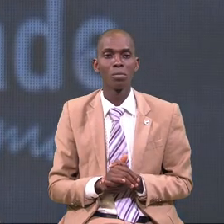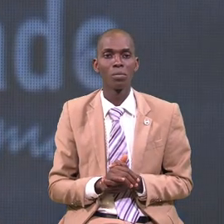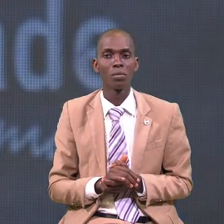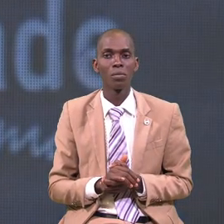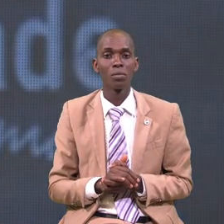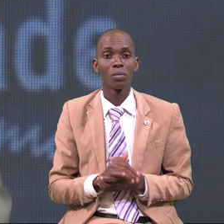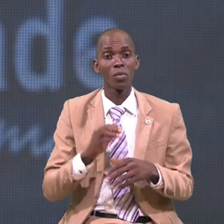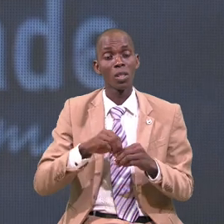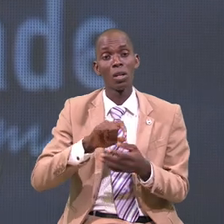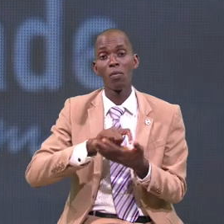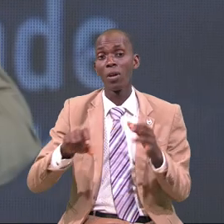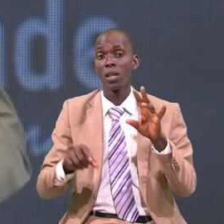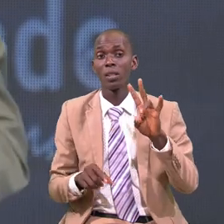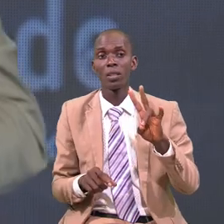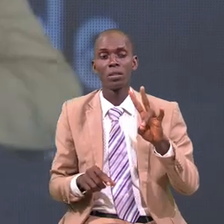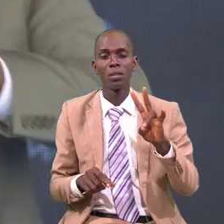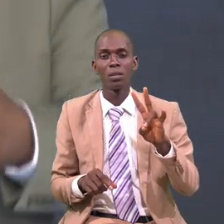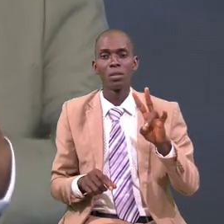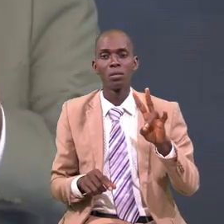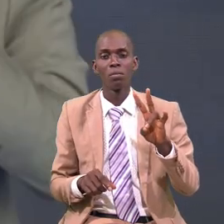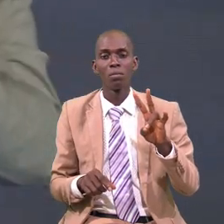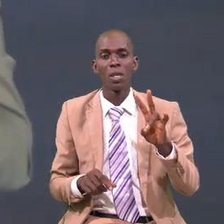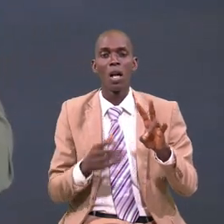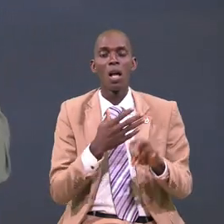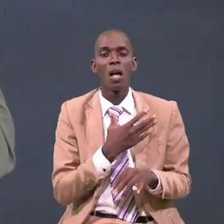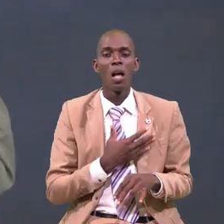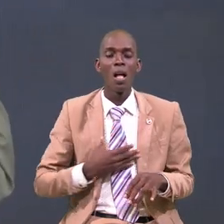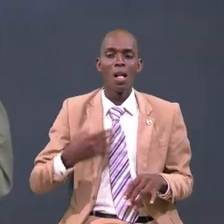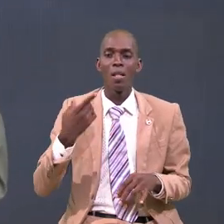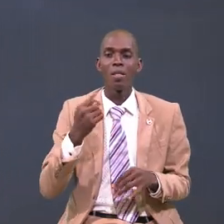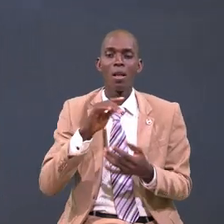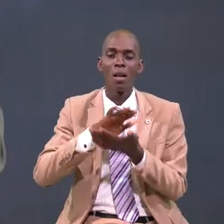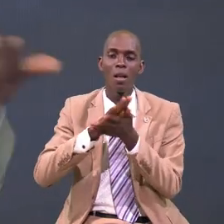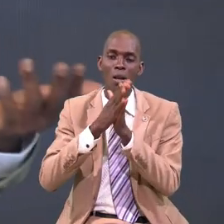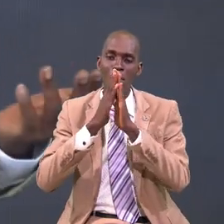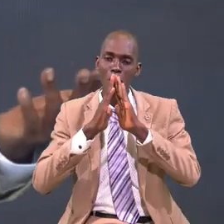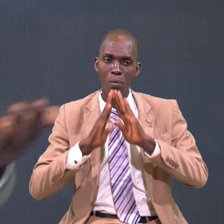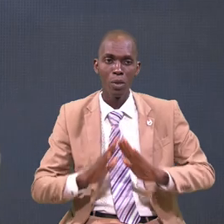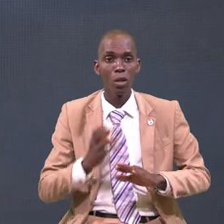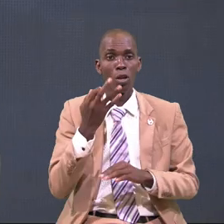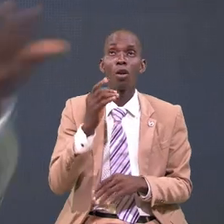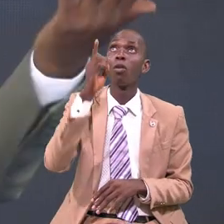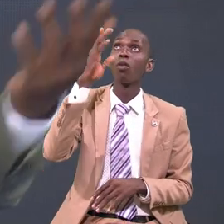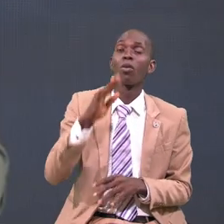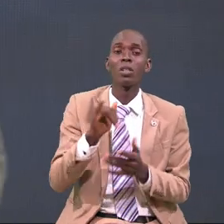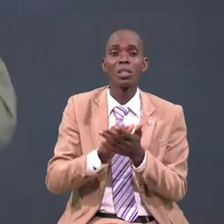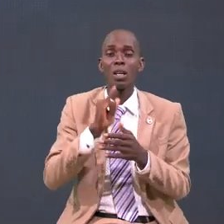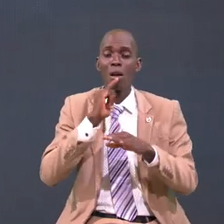In verse 7. Verse 7 says, and the peace of God, which passes